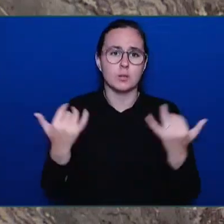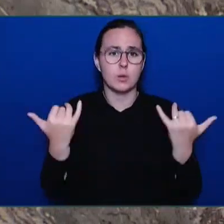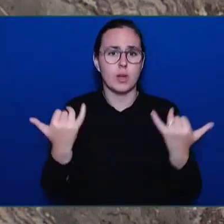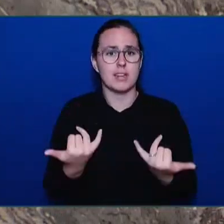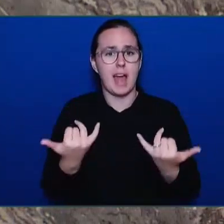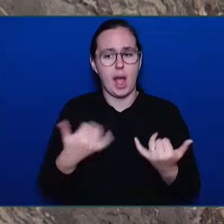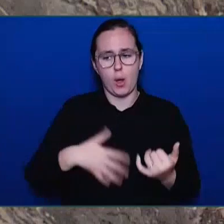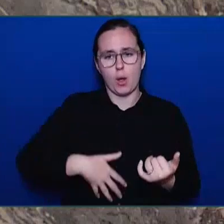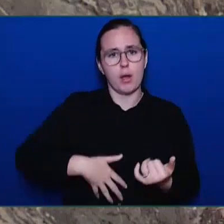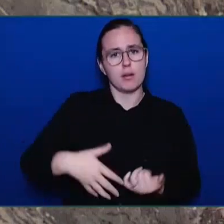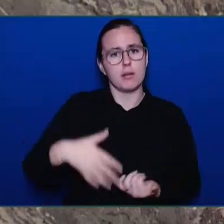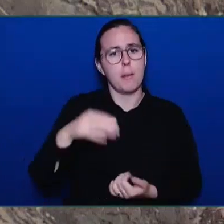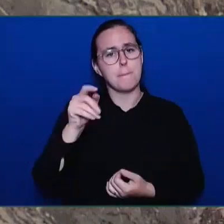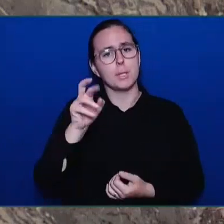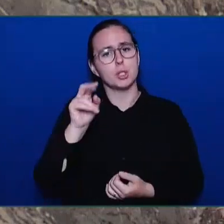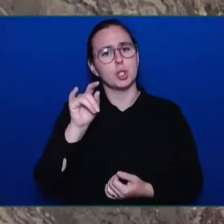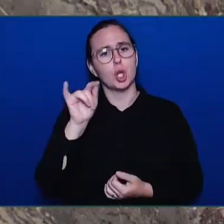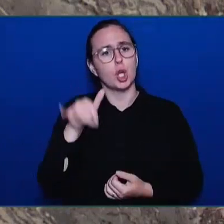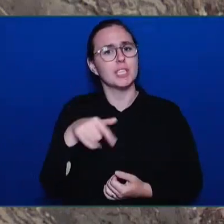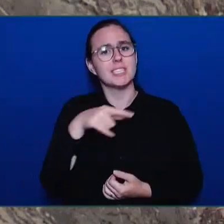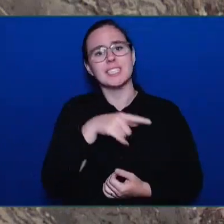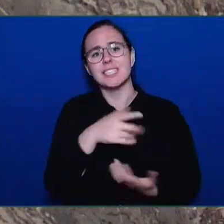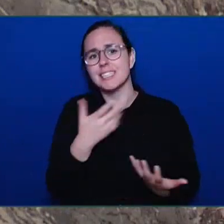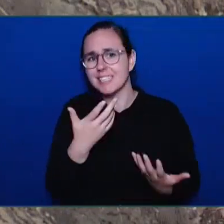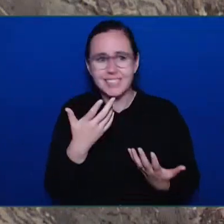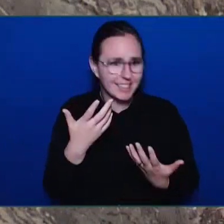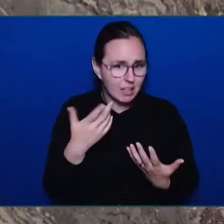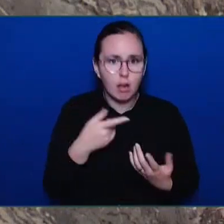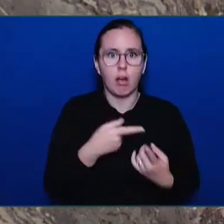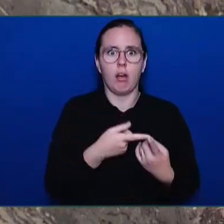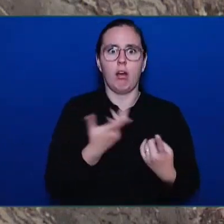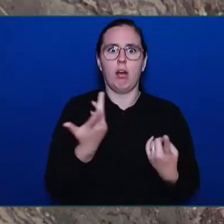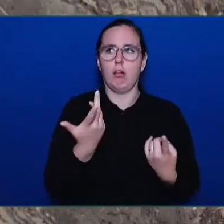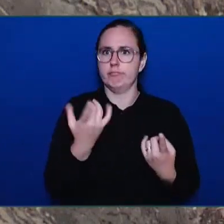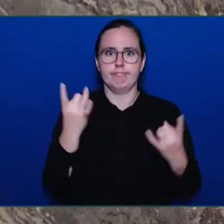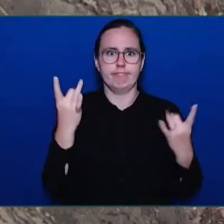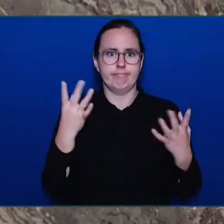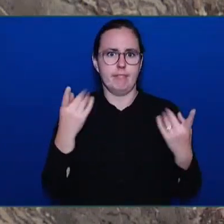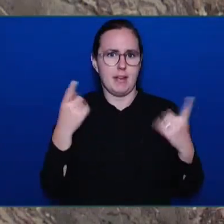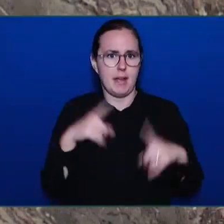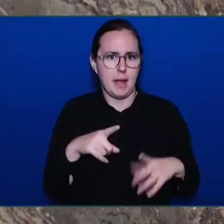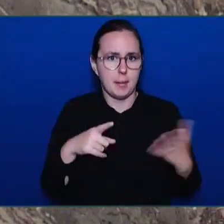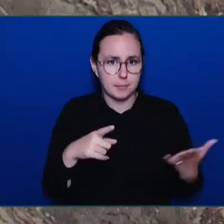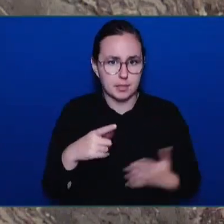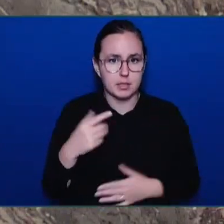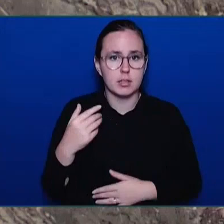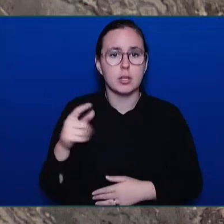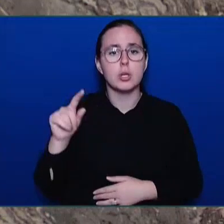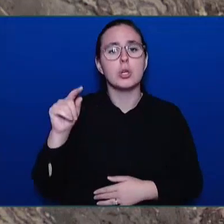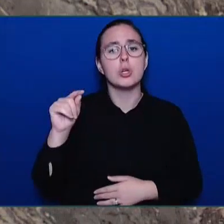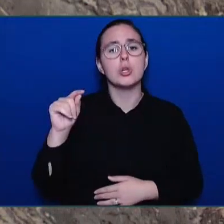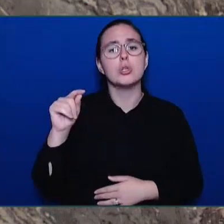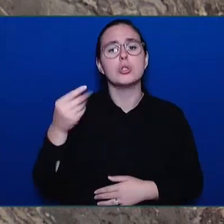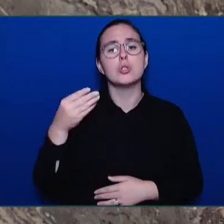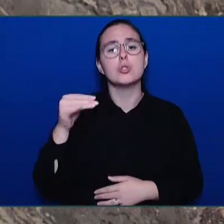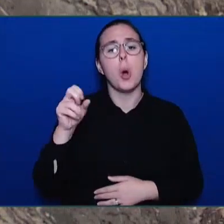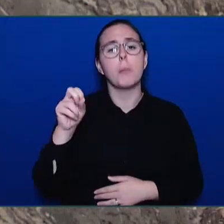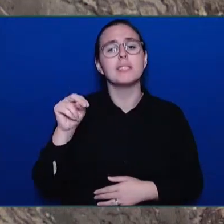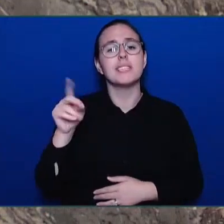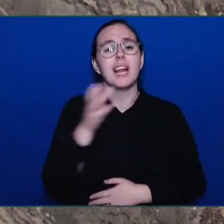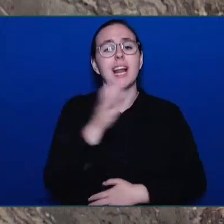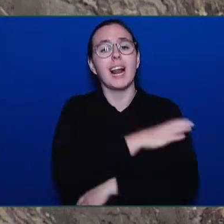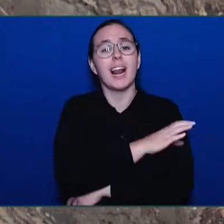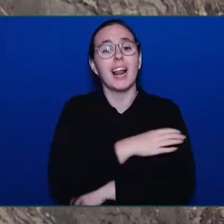which delivers 60% of the babies born each month in Kamloops, has just announced that it is no